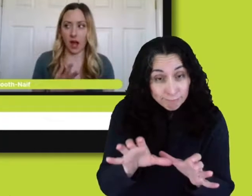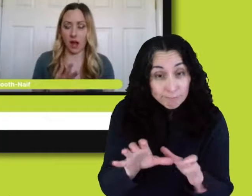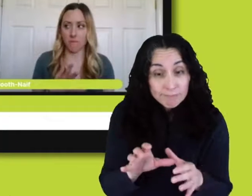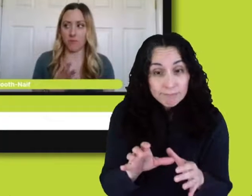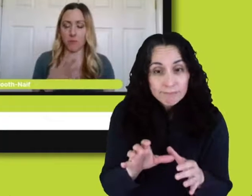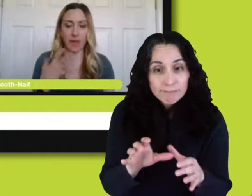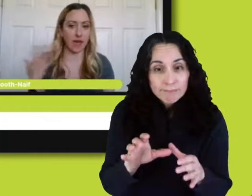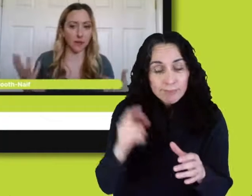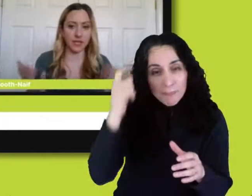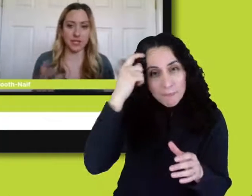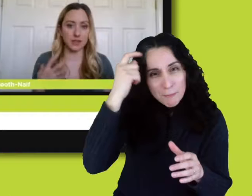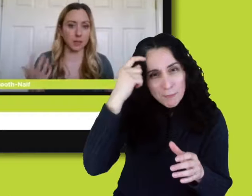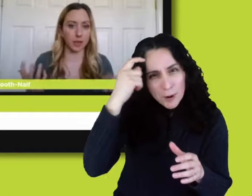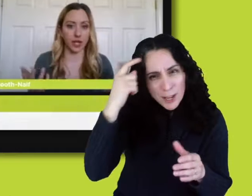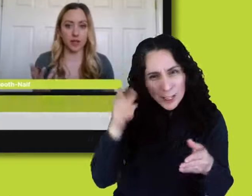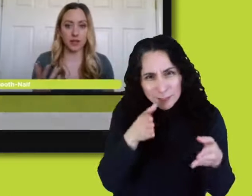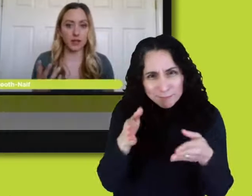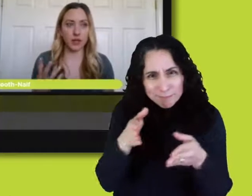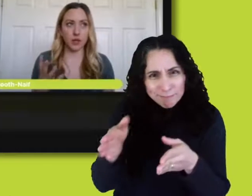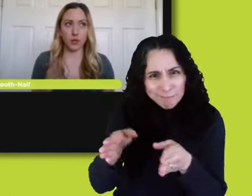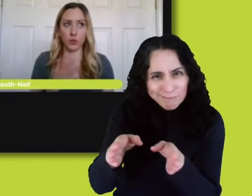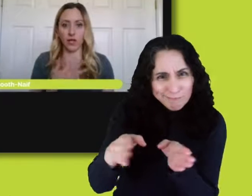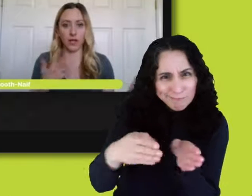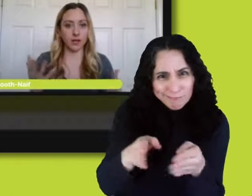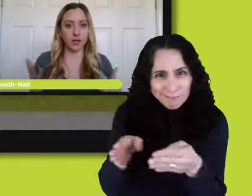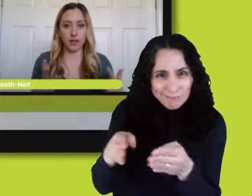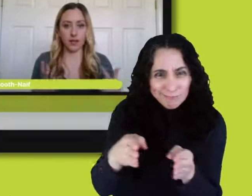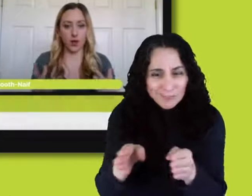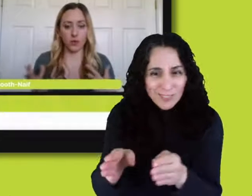kids, pathways in the brain